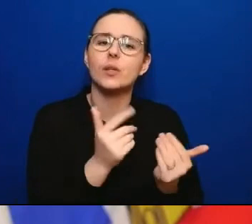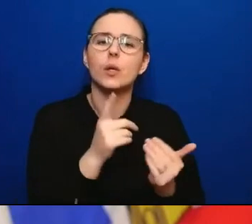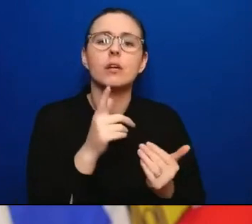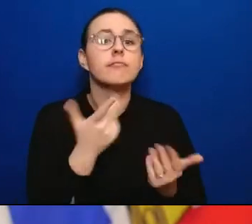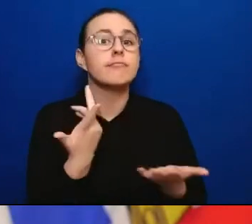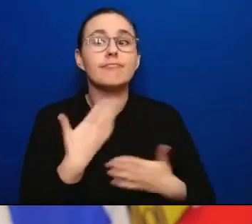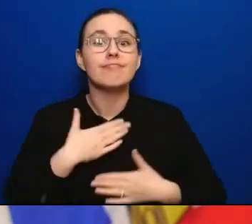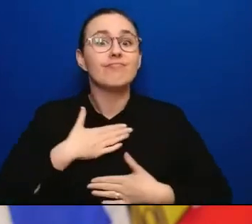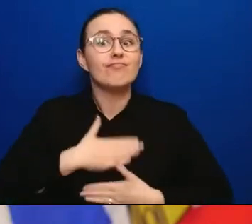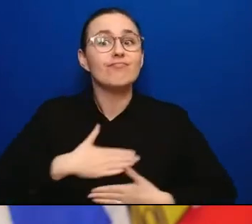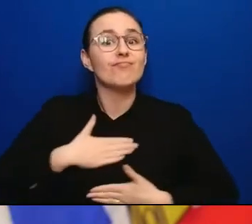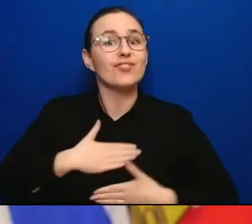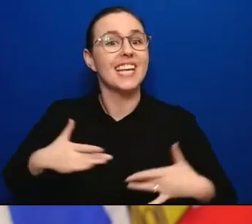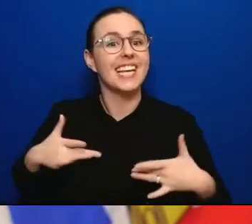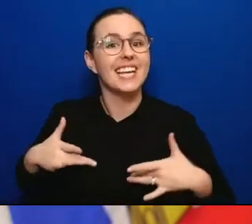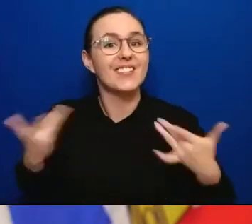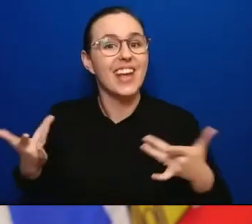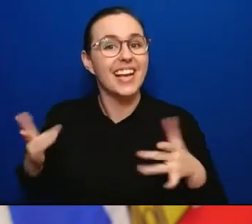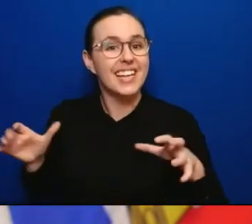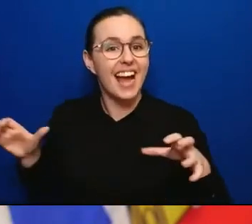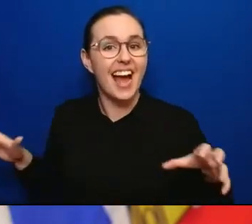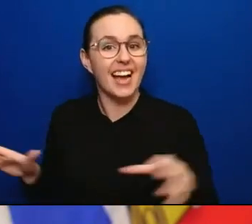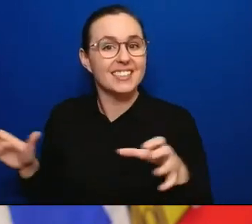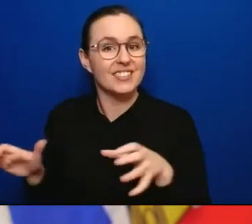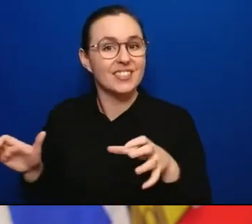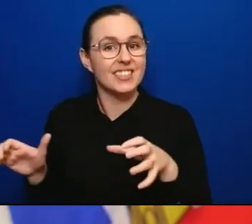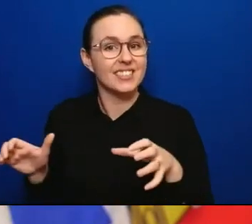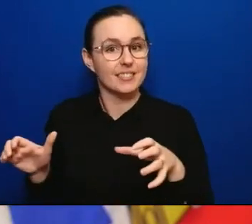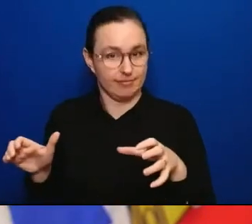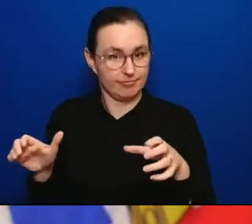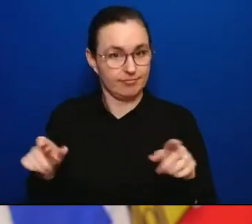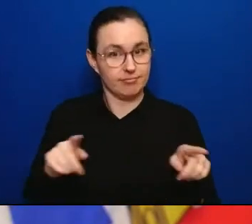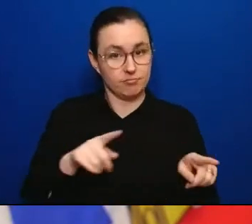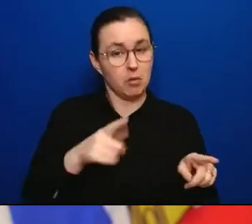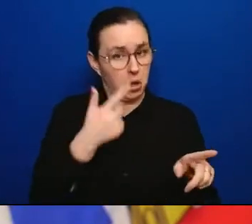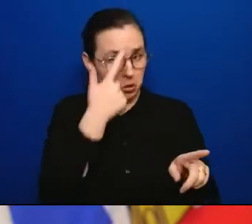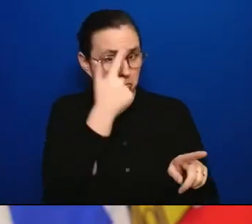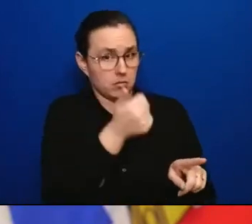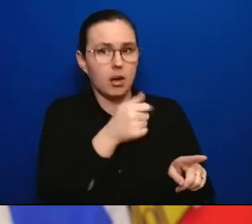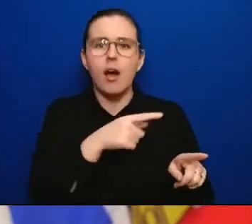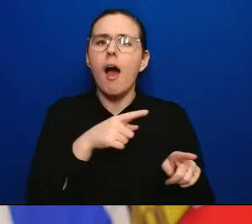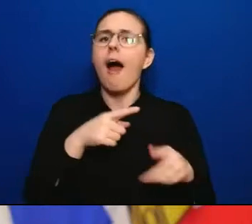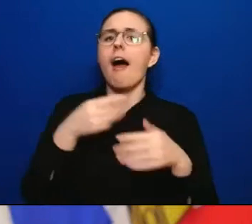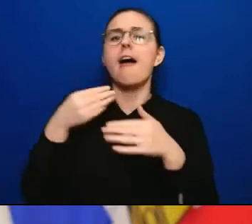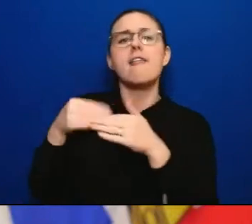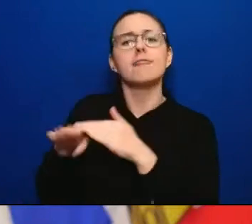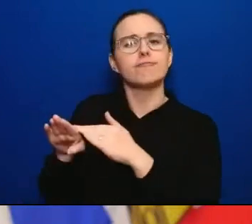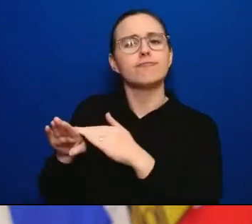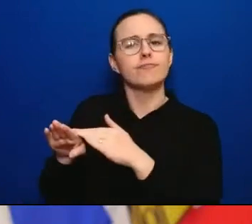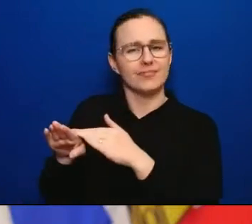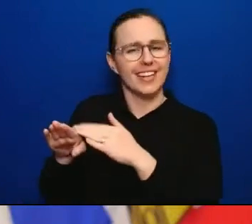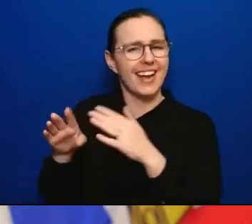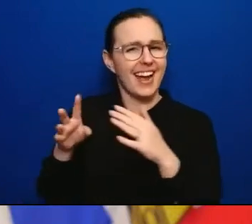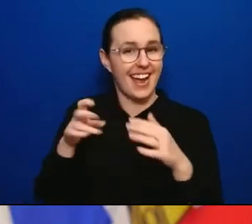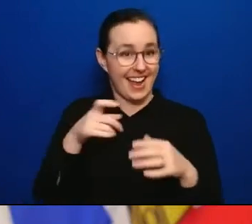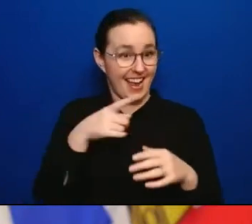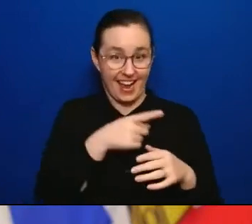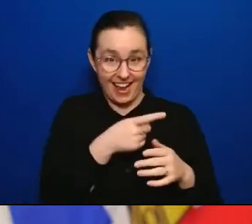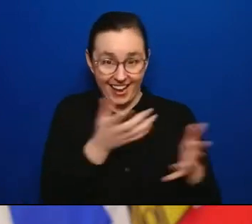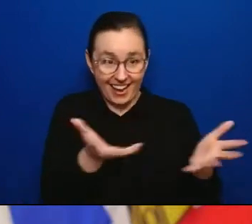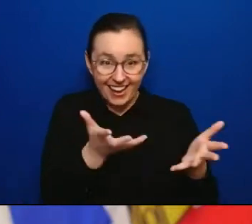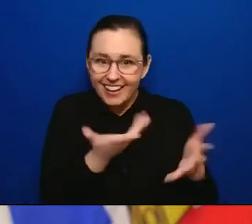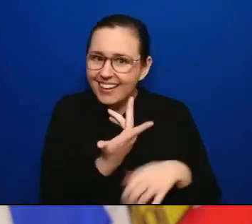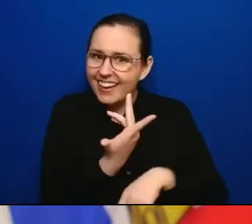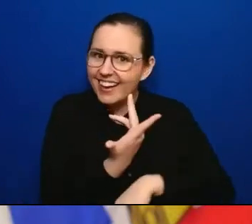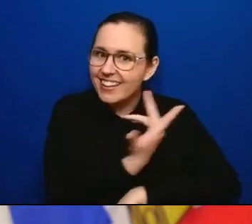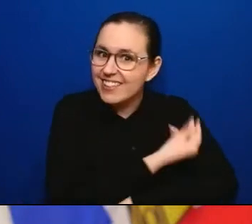discretionary activities that it applies to, those limited number of discretionary activities. It's incentive to encourage people to be vaccinated.